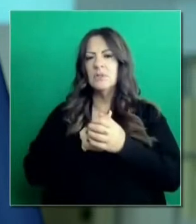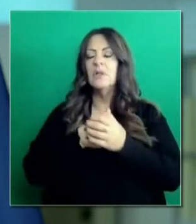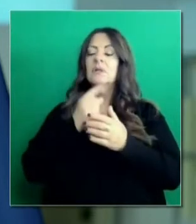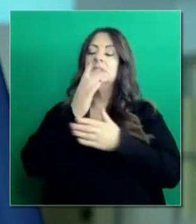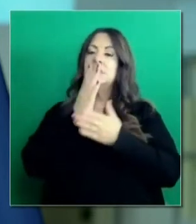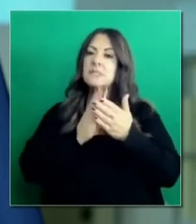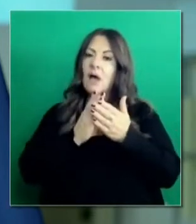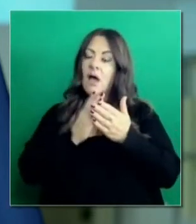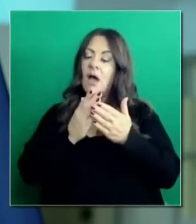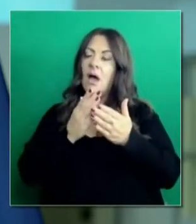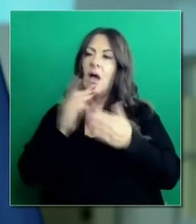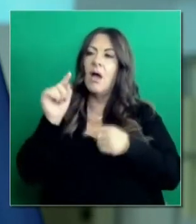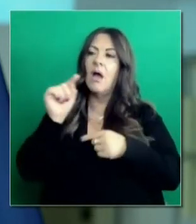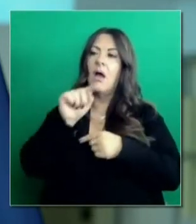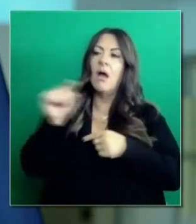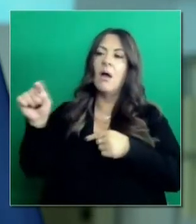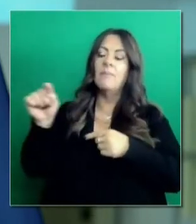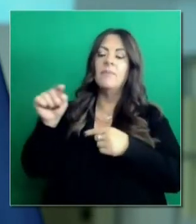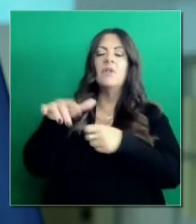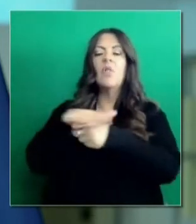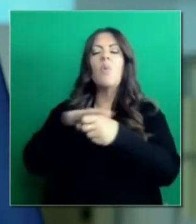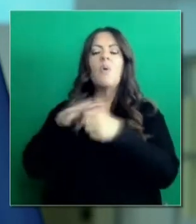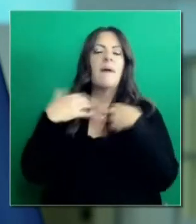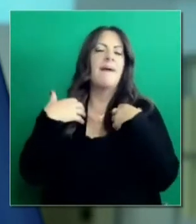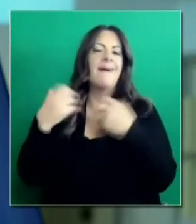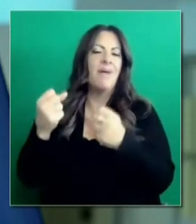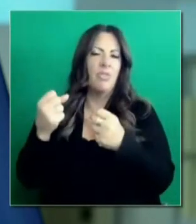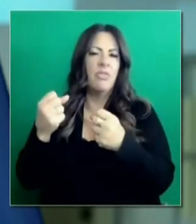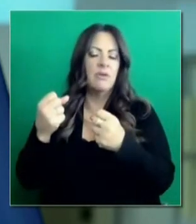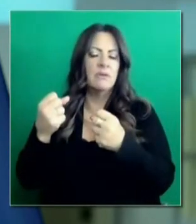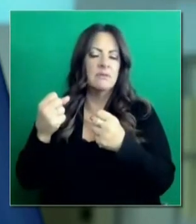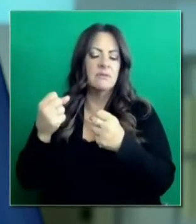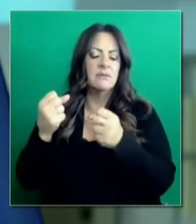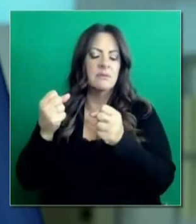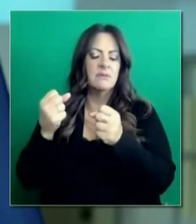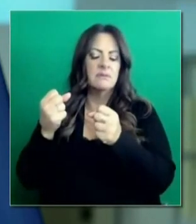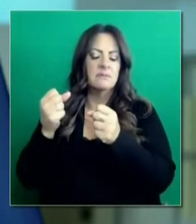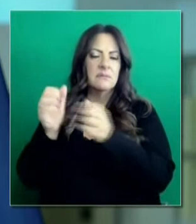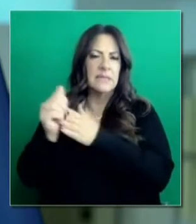had expressed, local health officers in particular, that